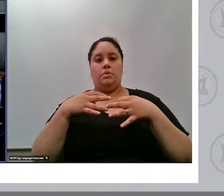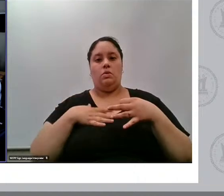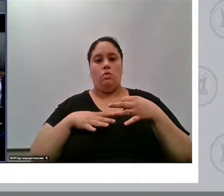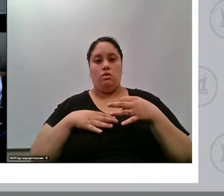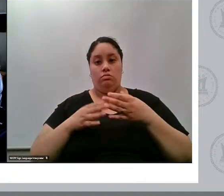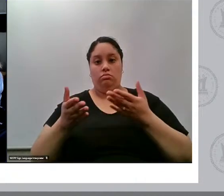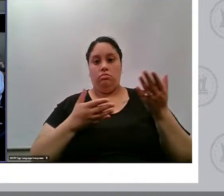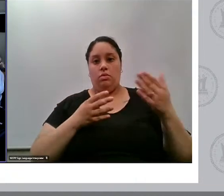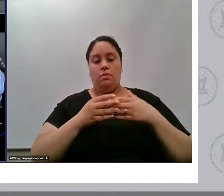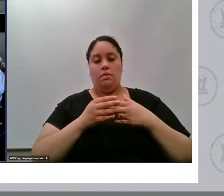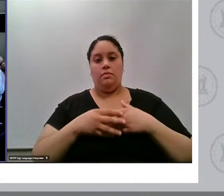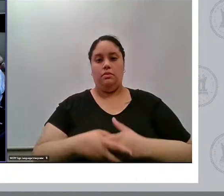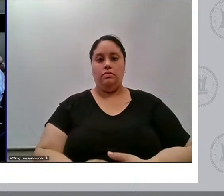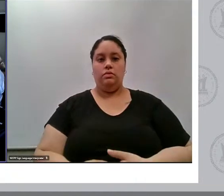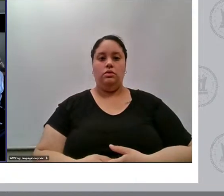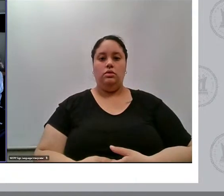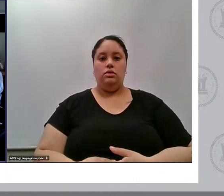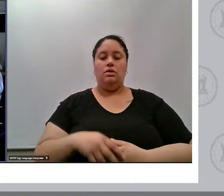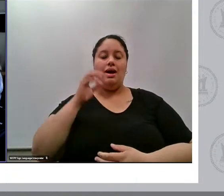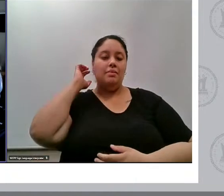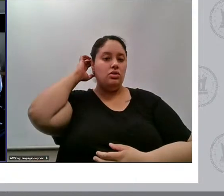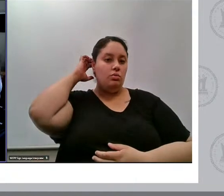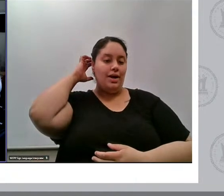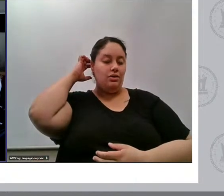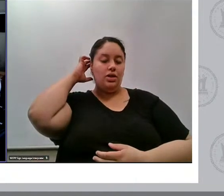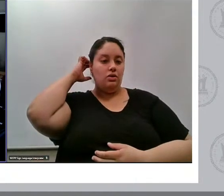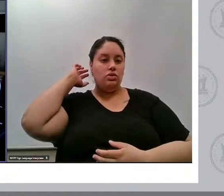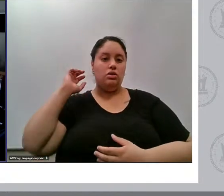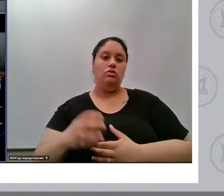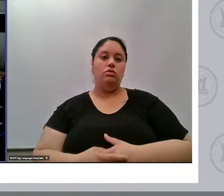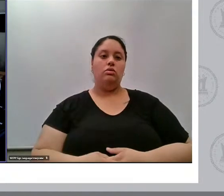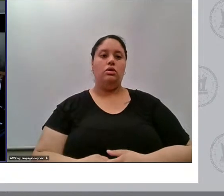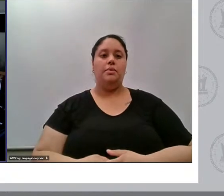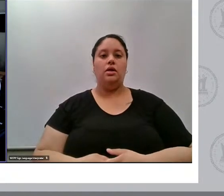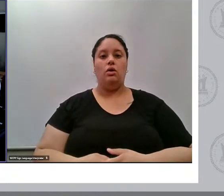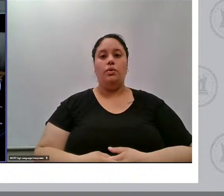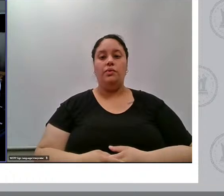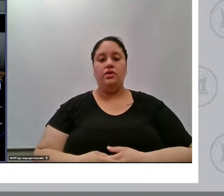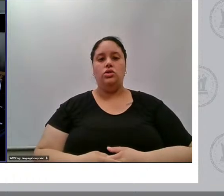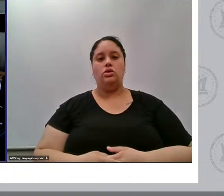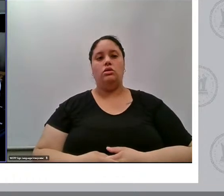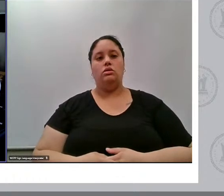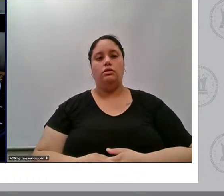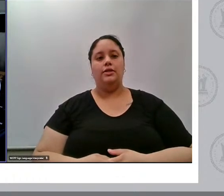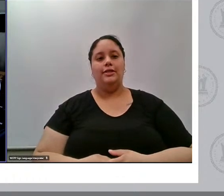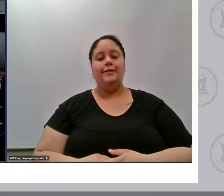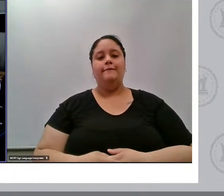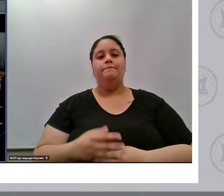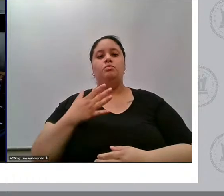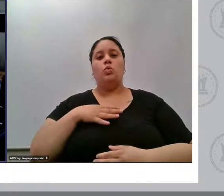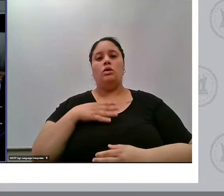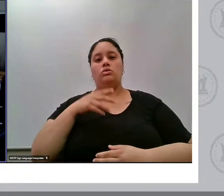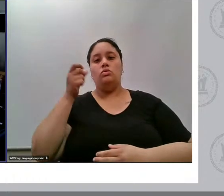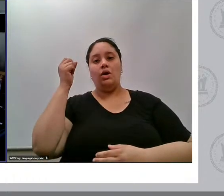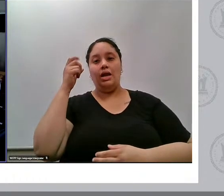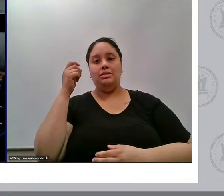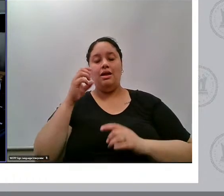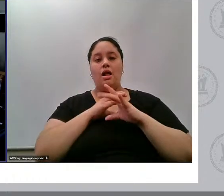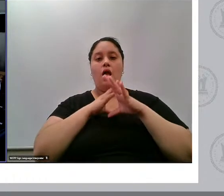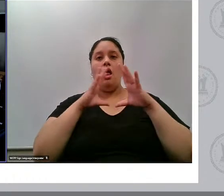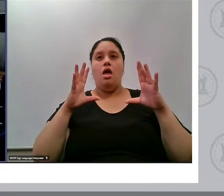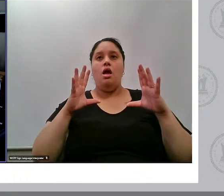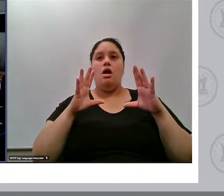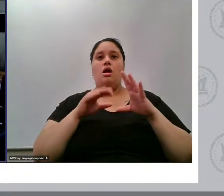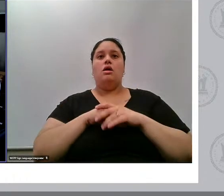Member. Thank you very much. On the last question pertaining to the issue of an address, I want to understand, how